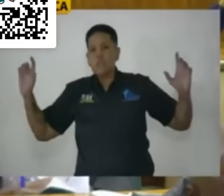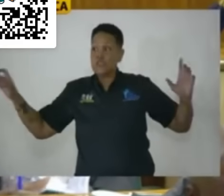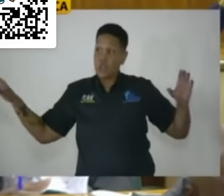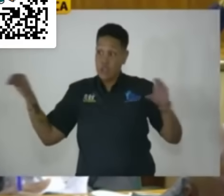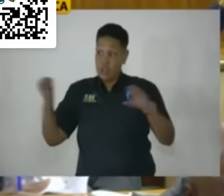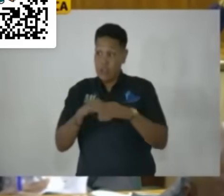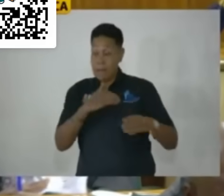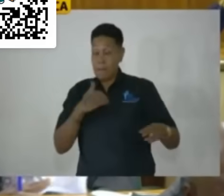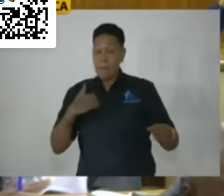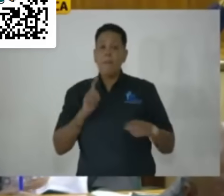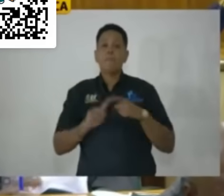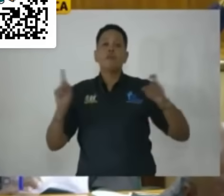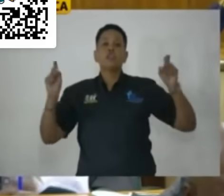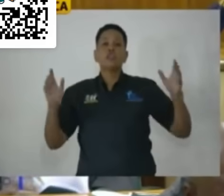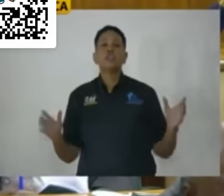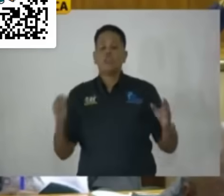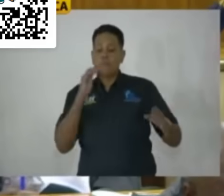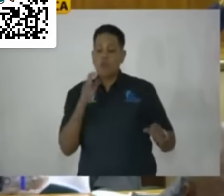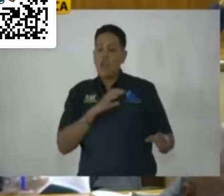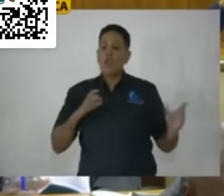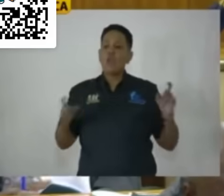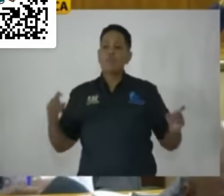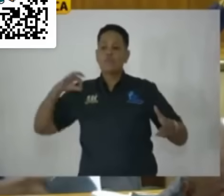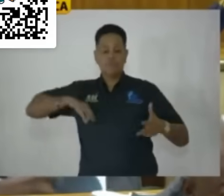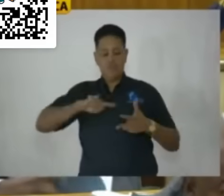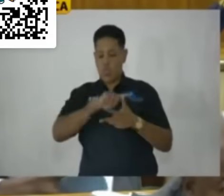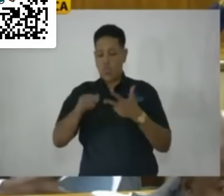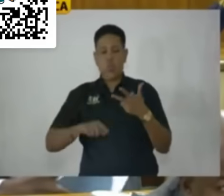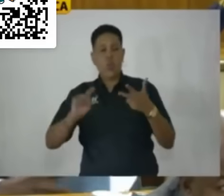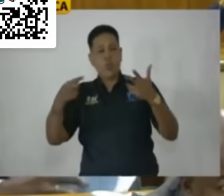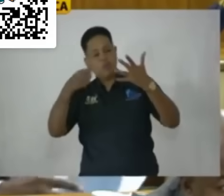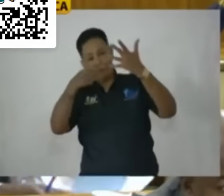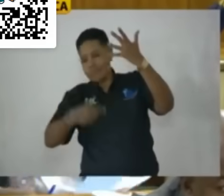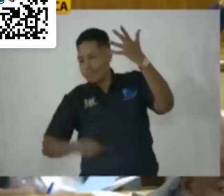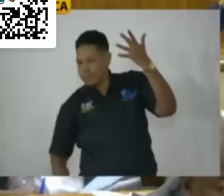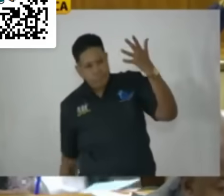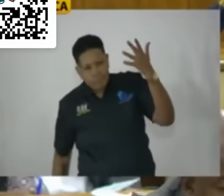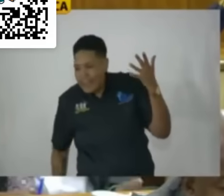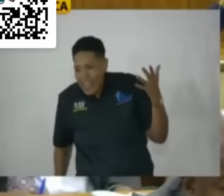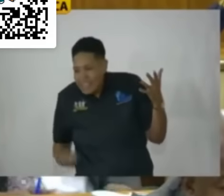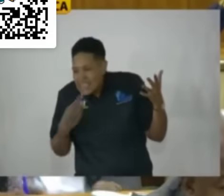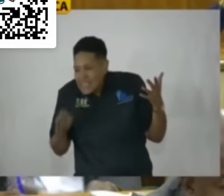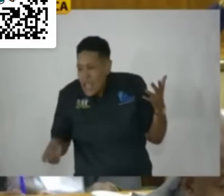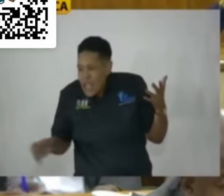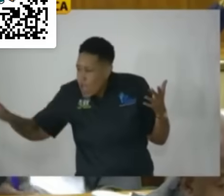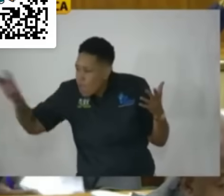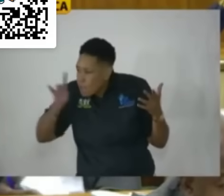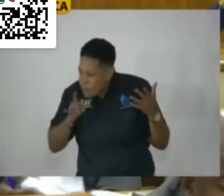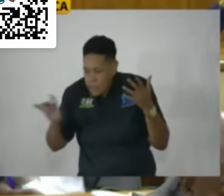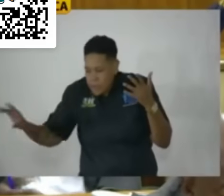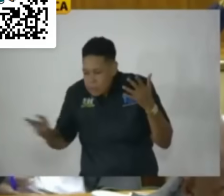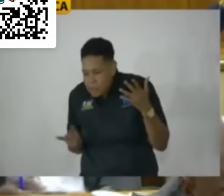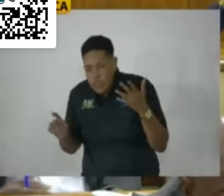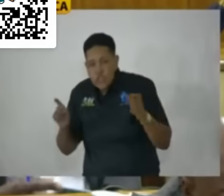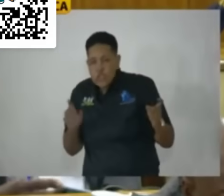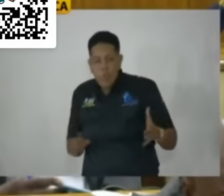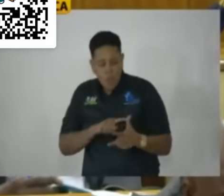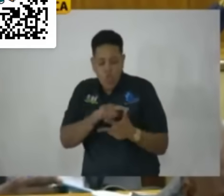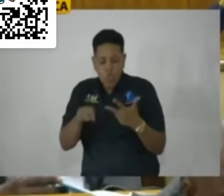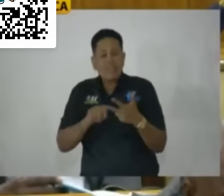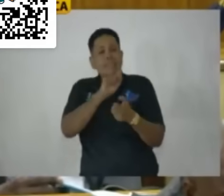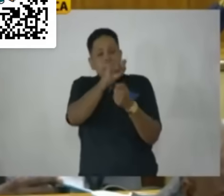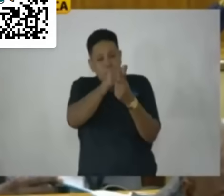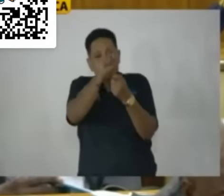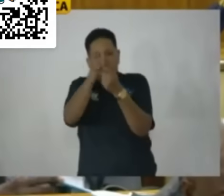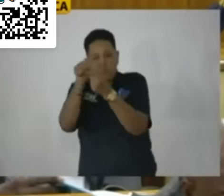and the chairman of the Committee of Privilege. Those are the three where the standing order specifically authorized, in the